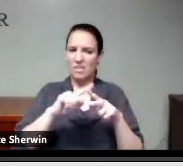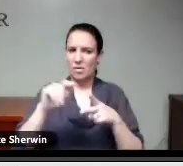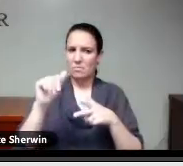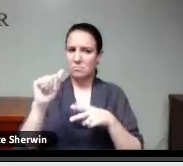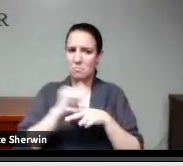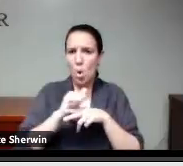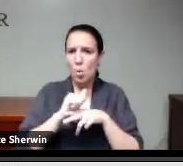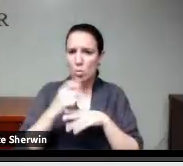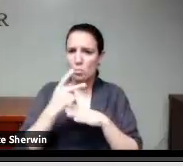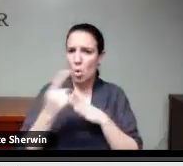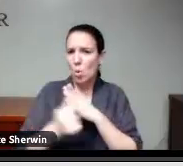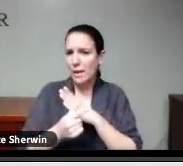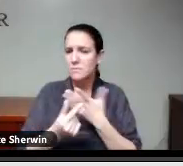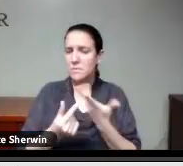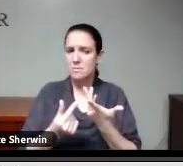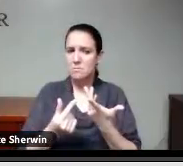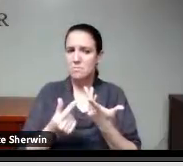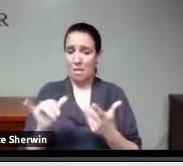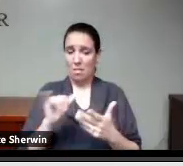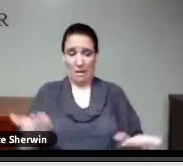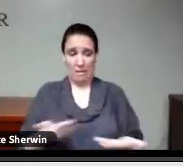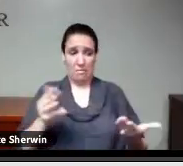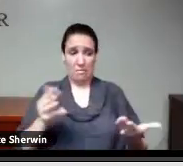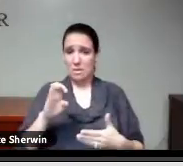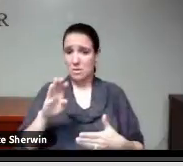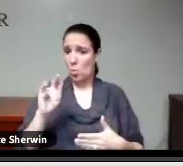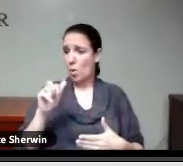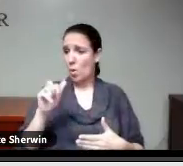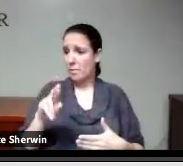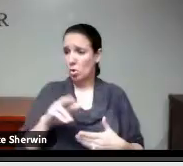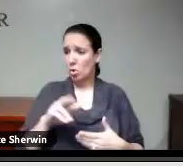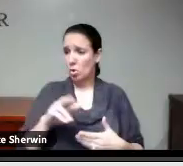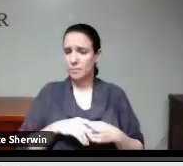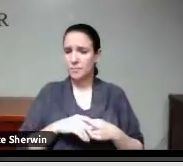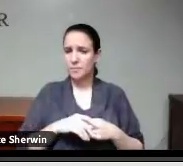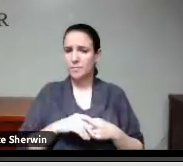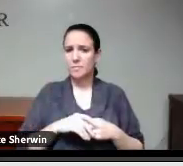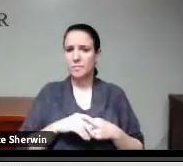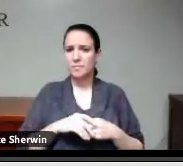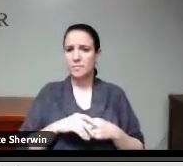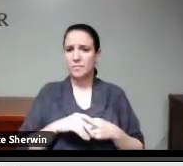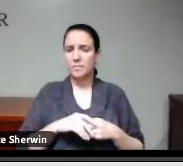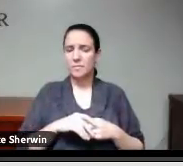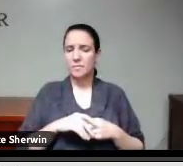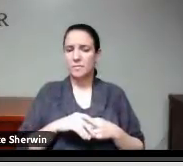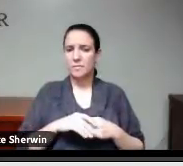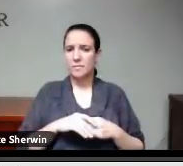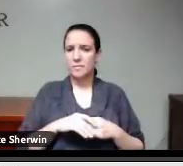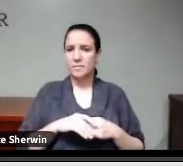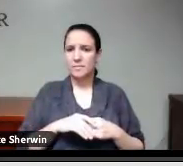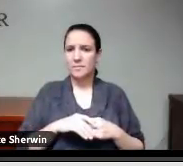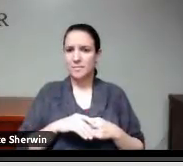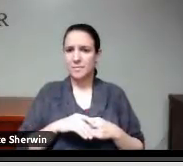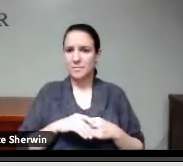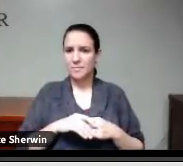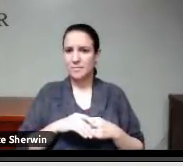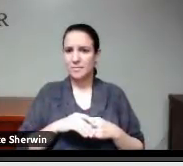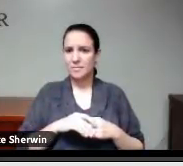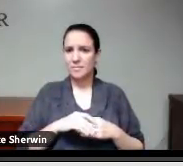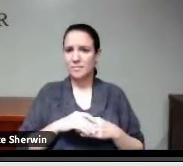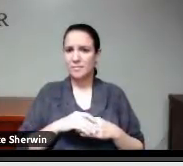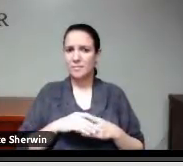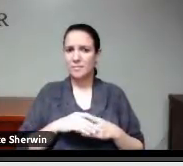webinars, and in-person events or things that happen perhaps as a comprehensive program. And I have a model